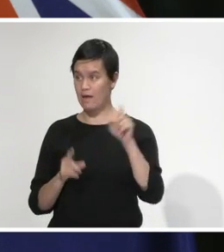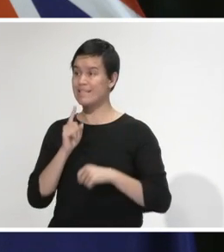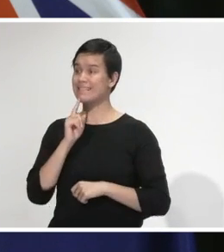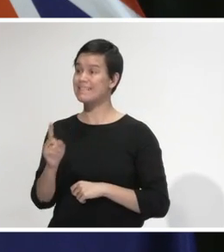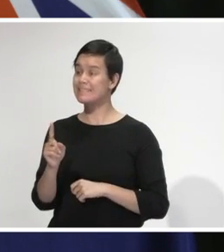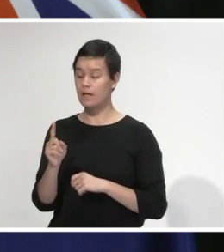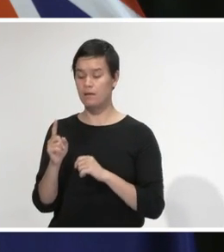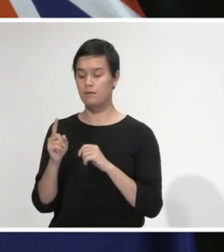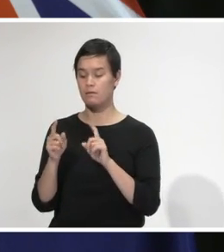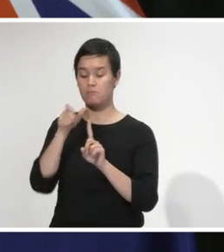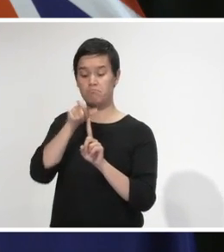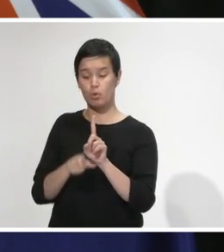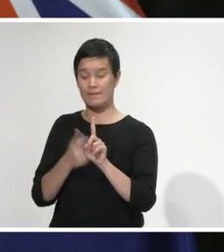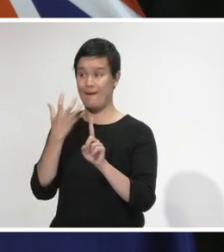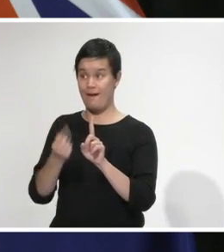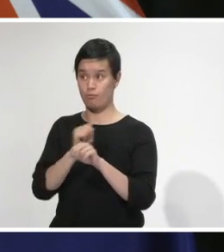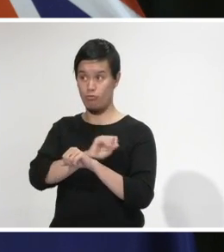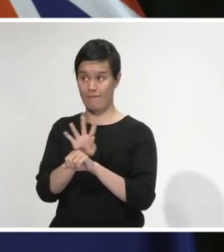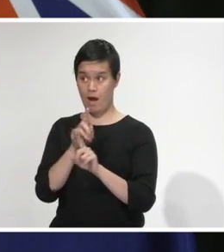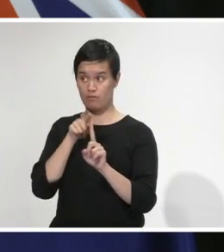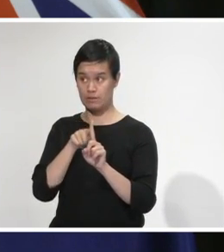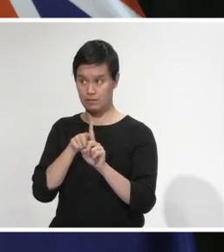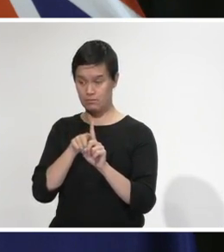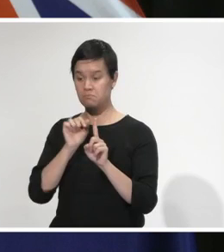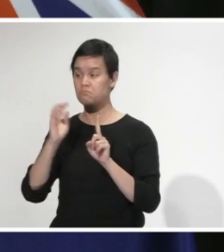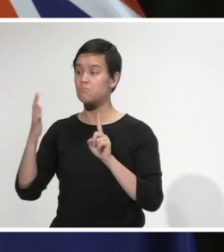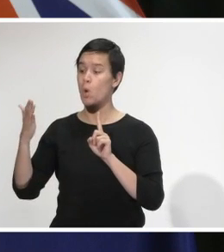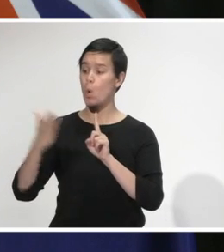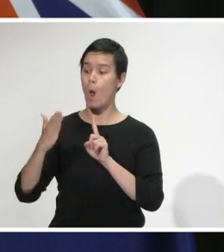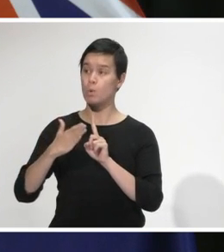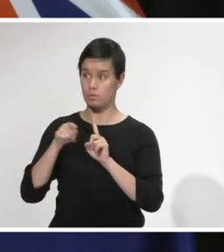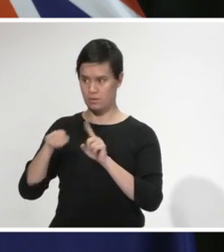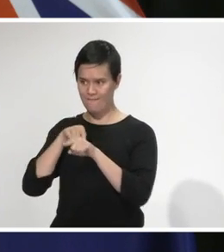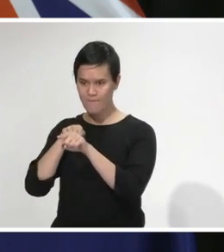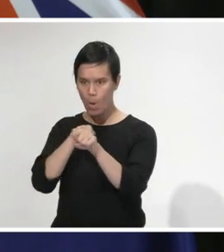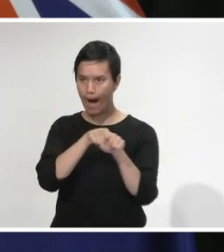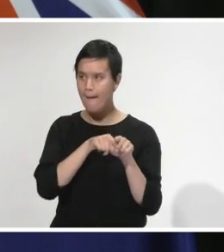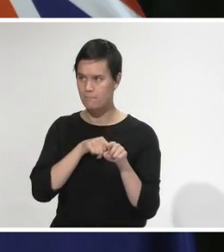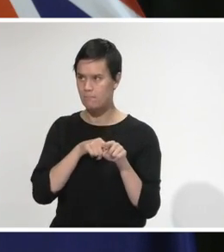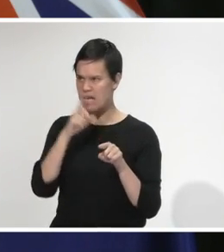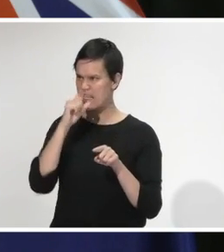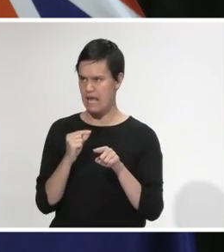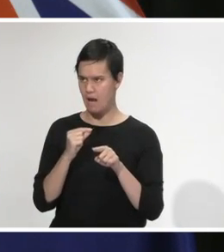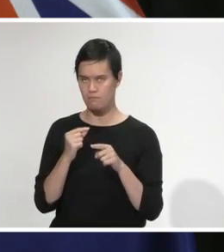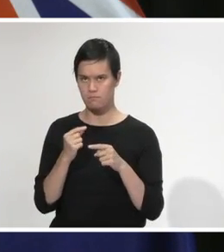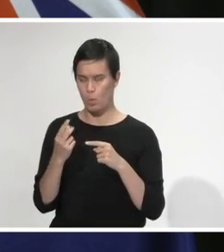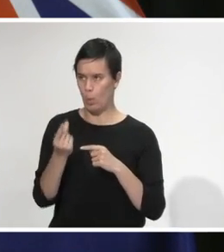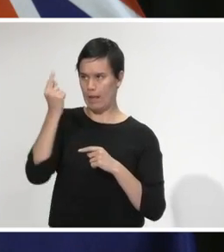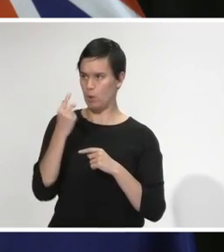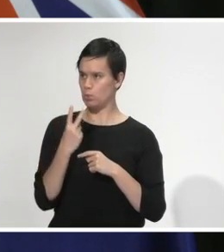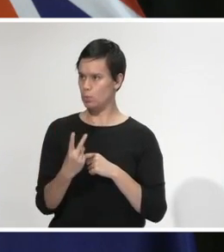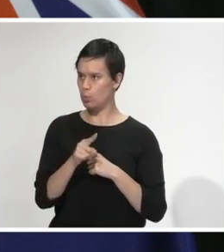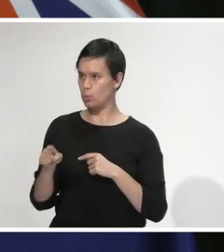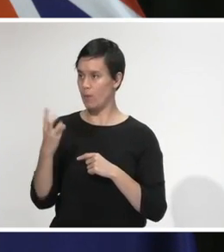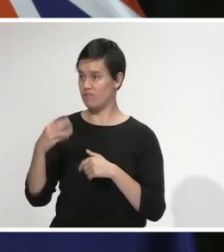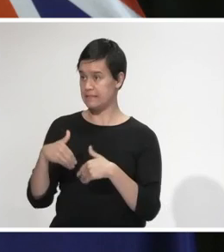3 days. Mm-hmm. Do you have an idea of when New Zealand will be at that capacity, and do we need to be at that capacity before lockdown